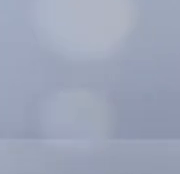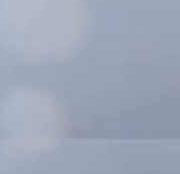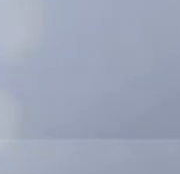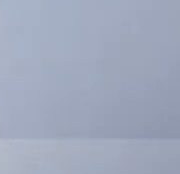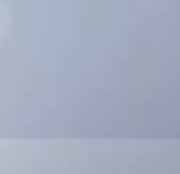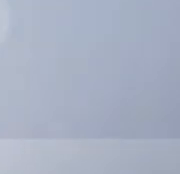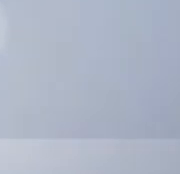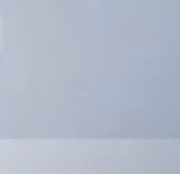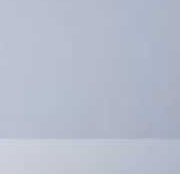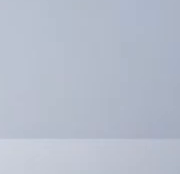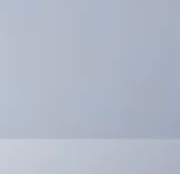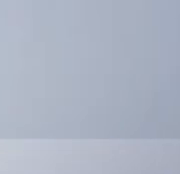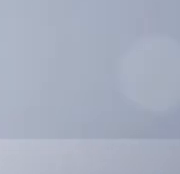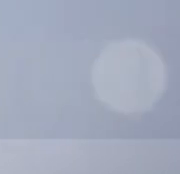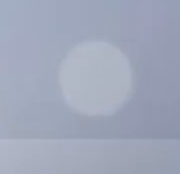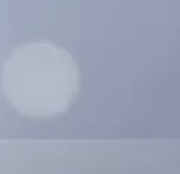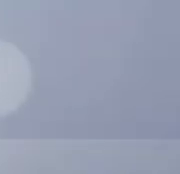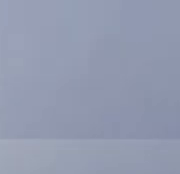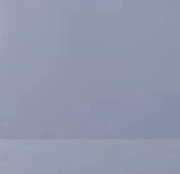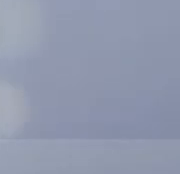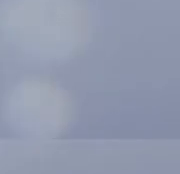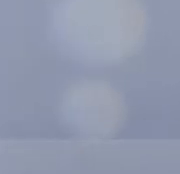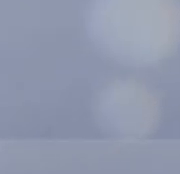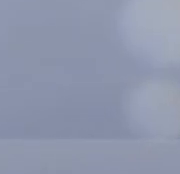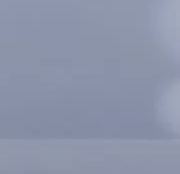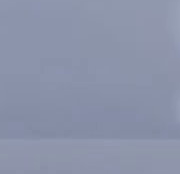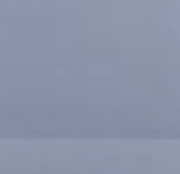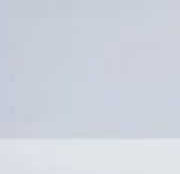This is evidence of harassment.